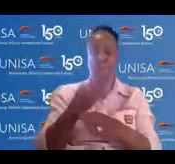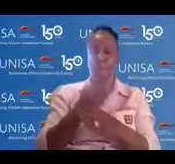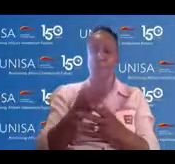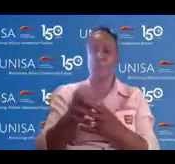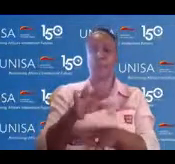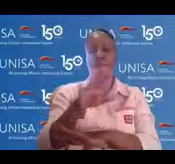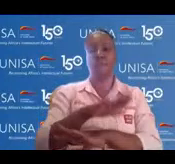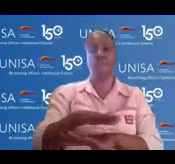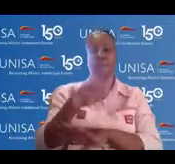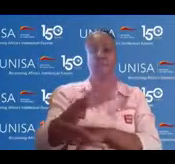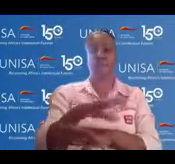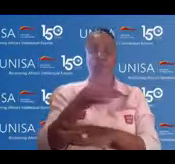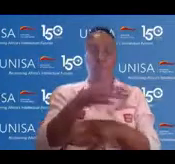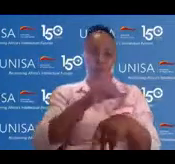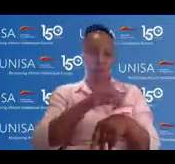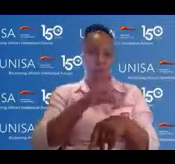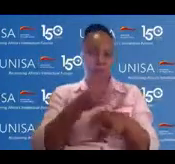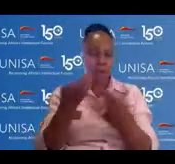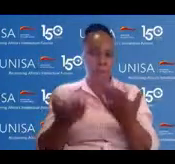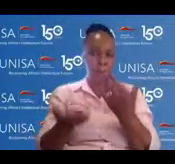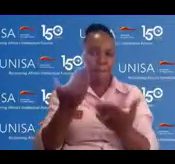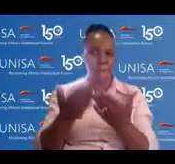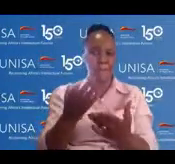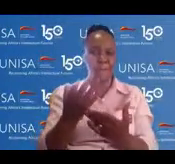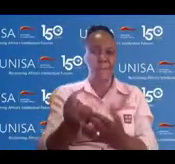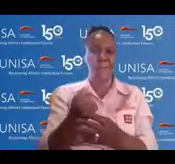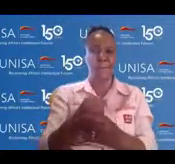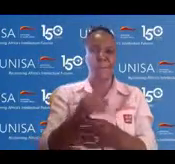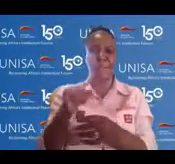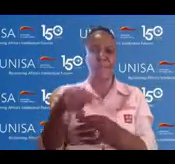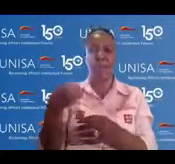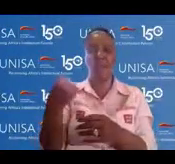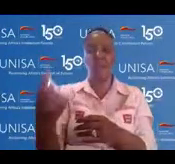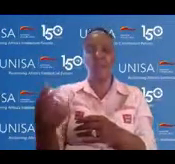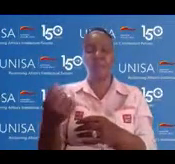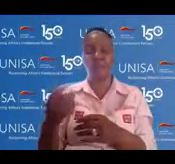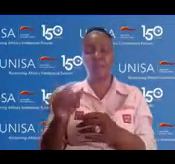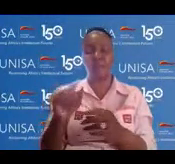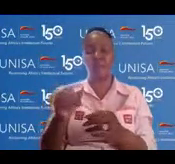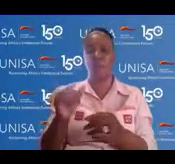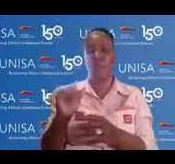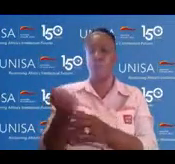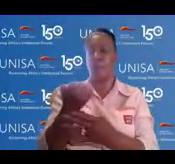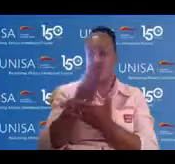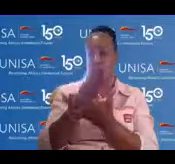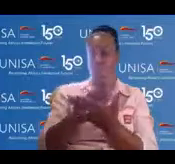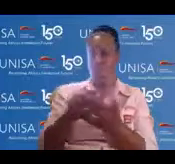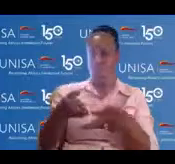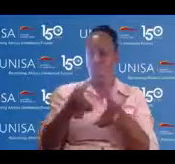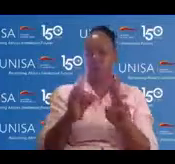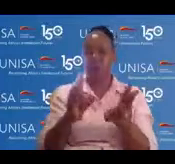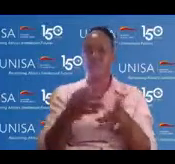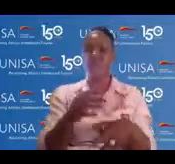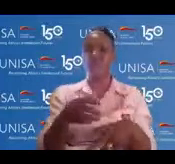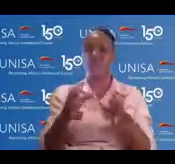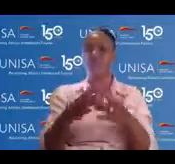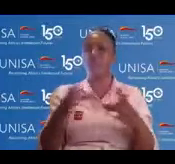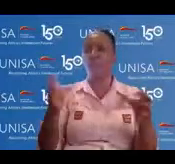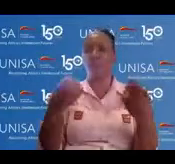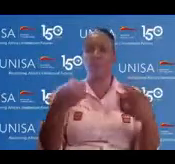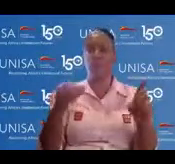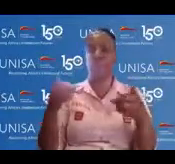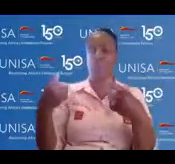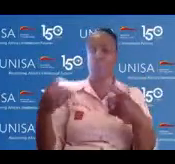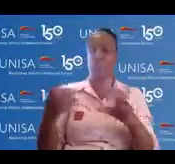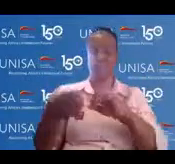doctor, you could impact on others in a harmful way. So there's quite a wide variety of consequences of